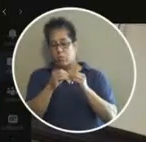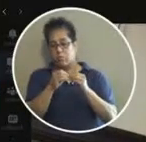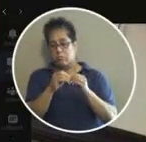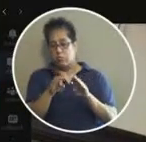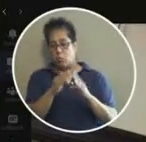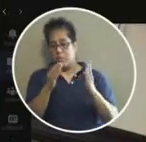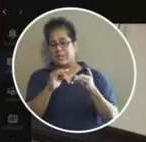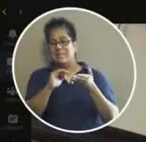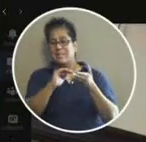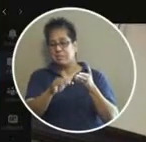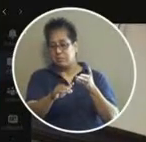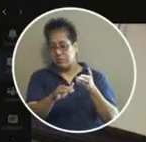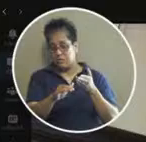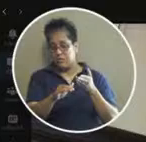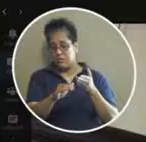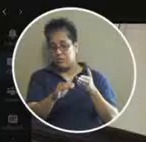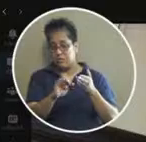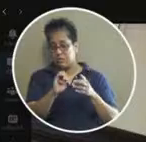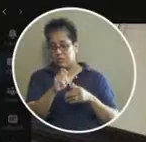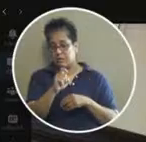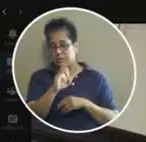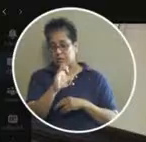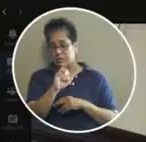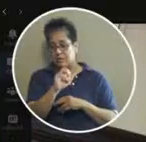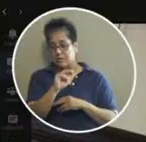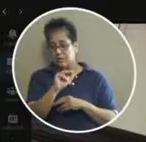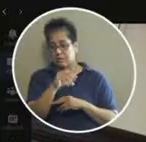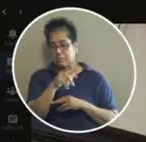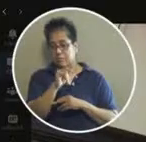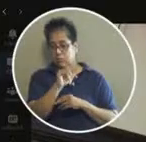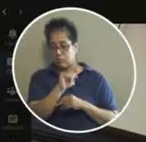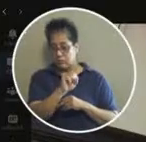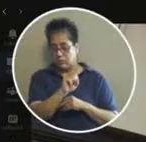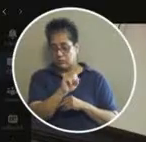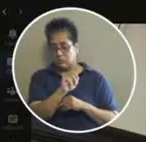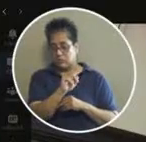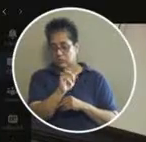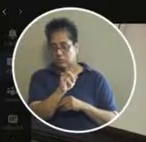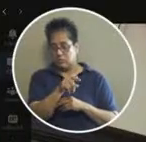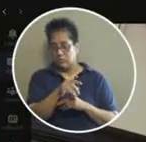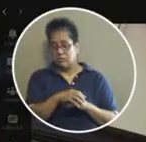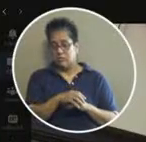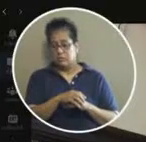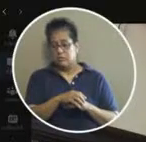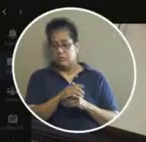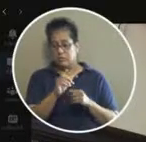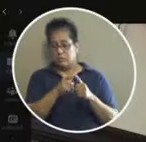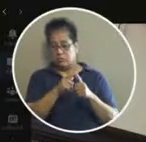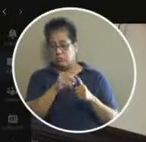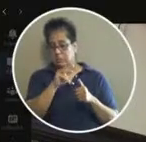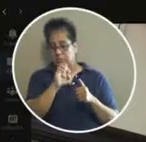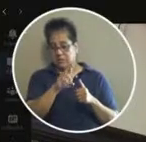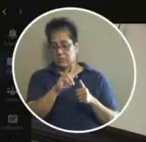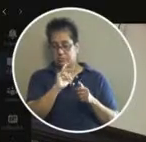exemptions? And I'll start with the mayor, if I may, and ask the judge to follow up.